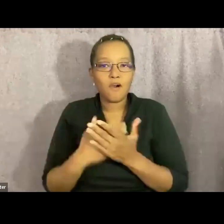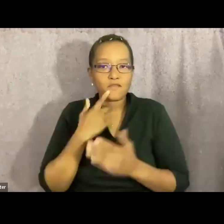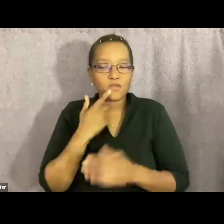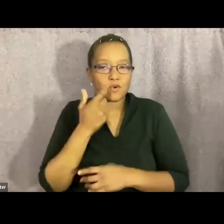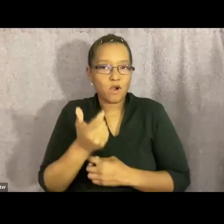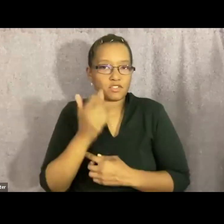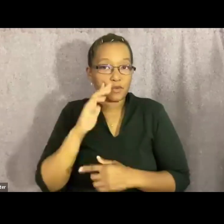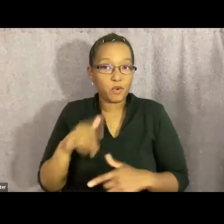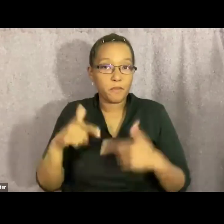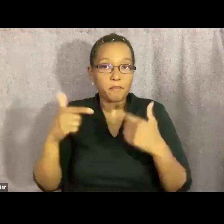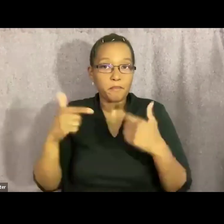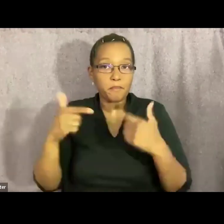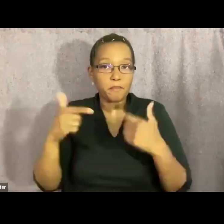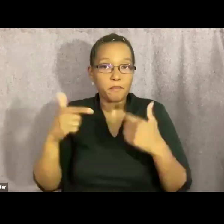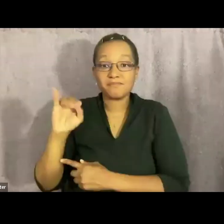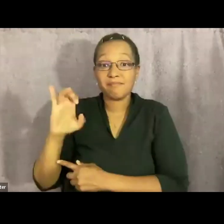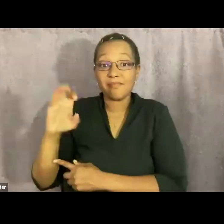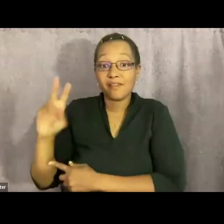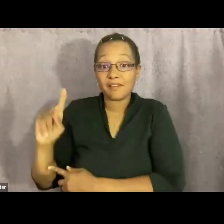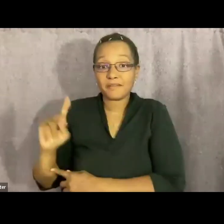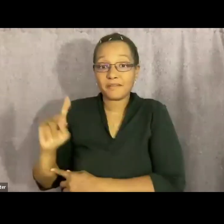sí.